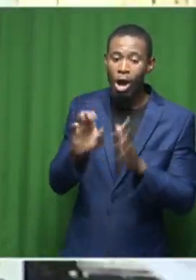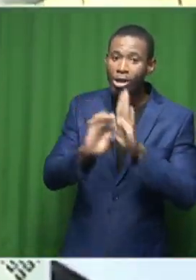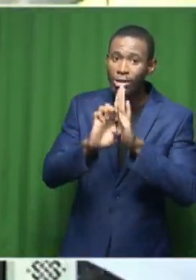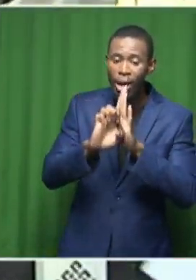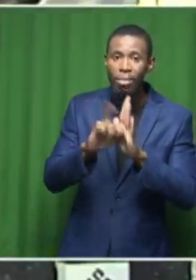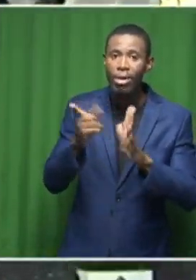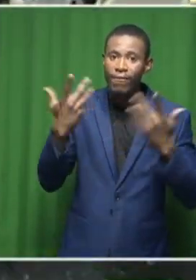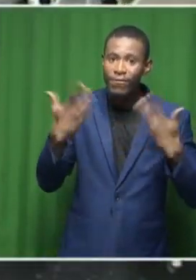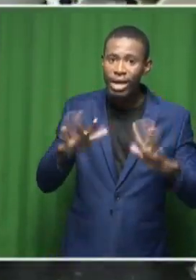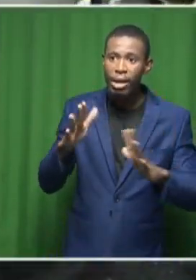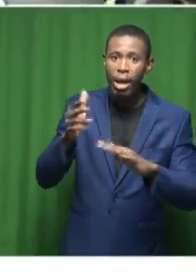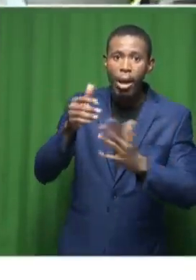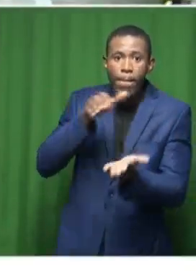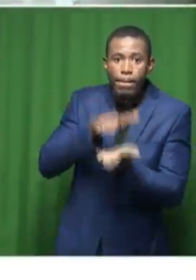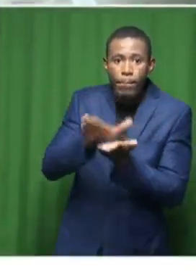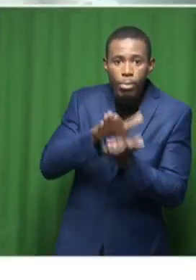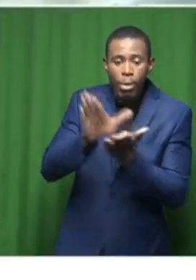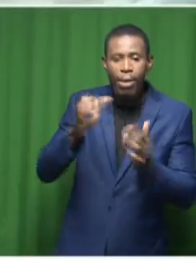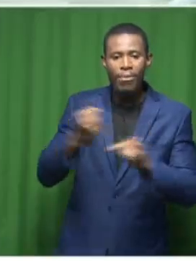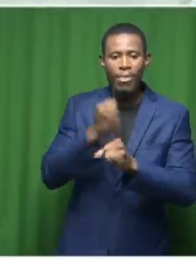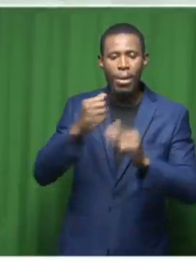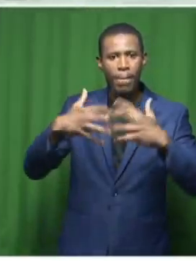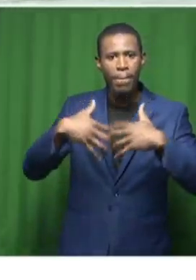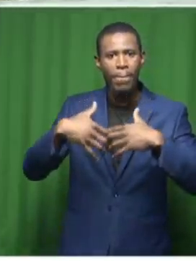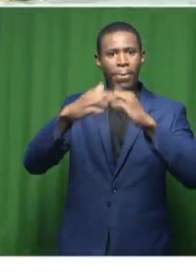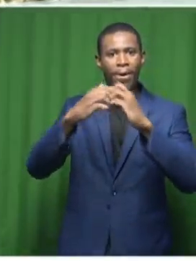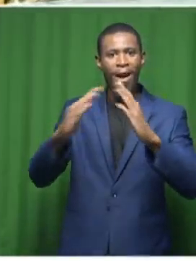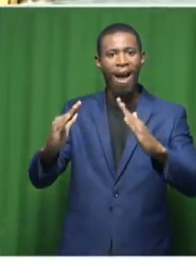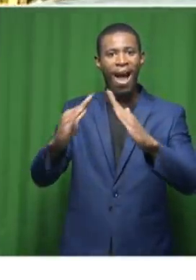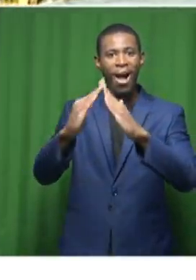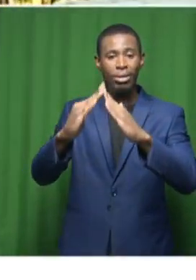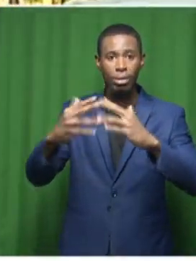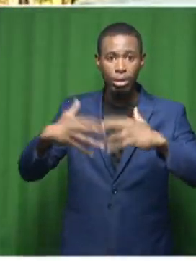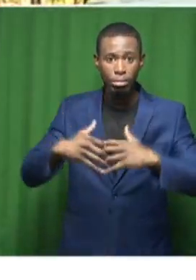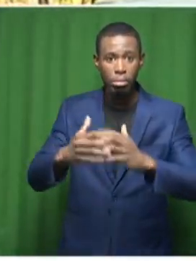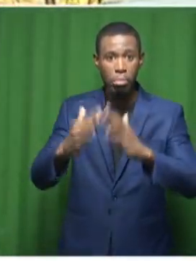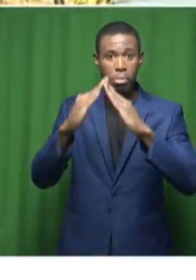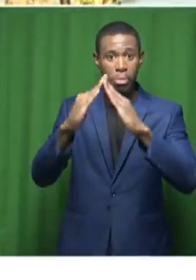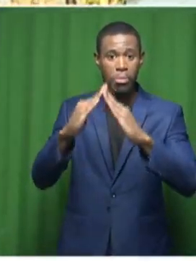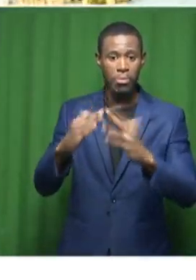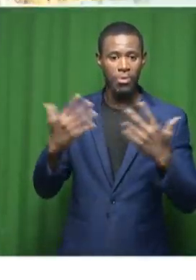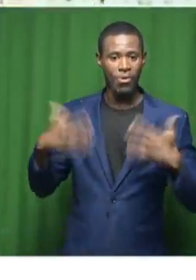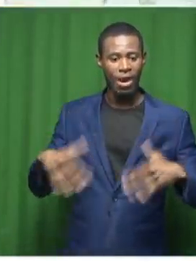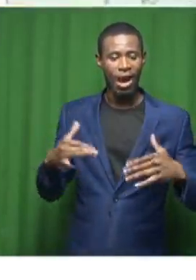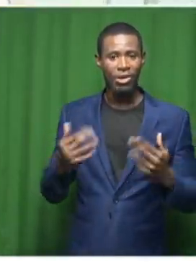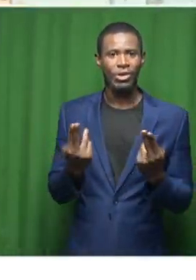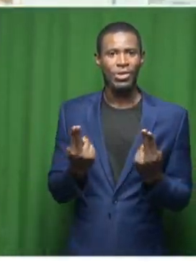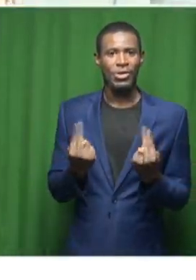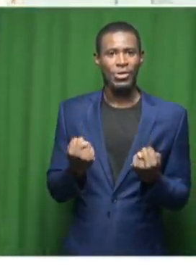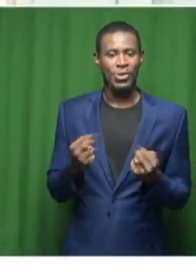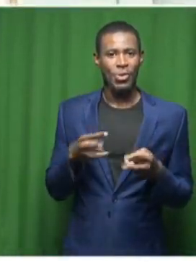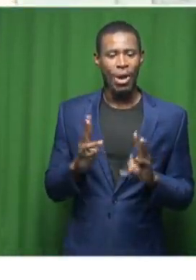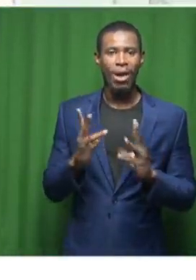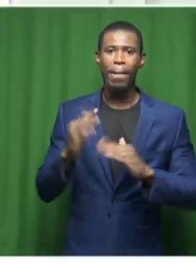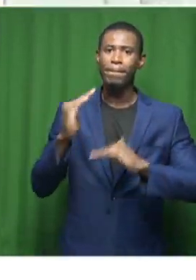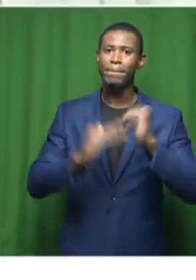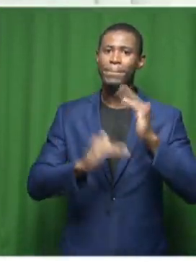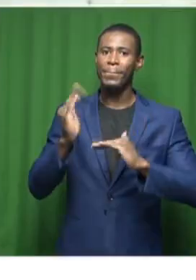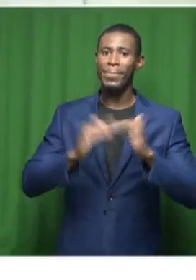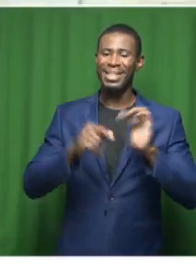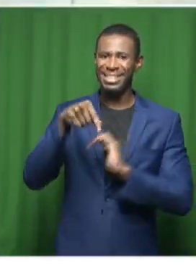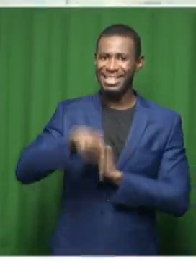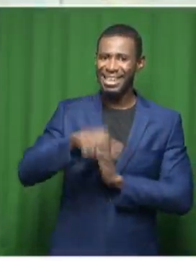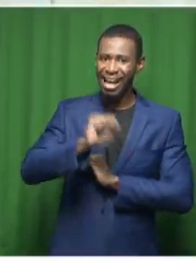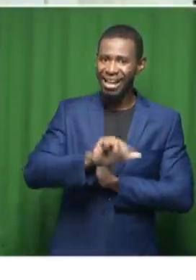of what has been achieved here. It's called the Next Frontier in Building in South